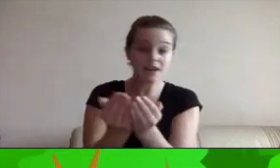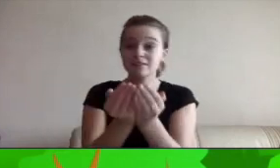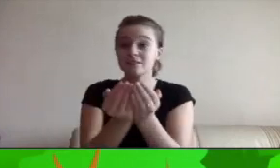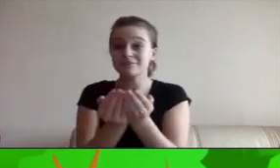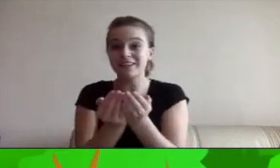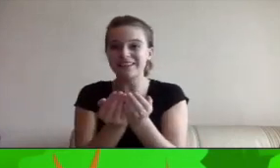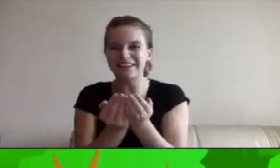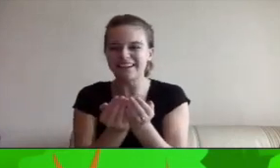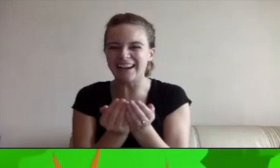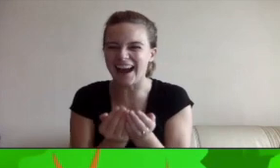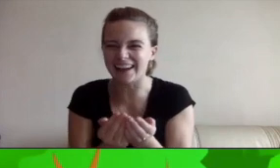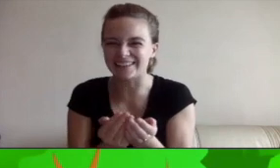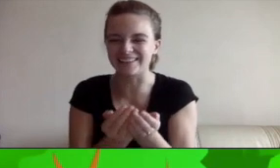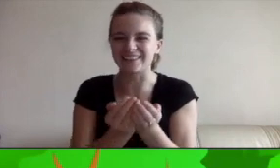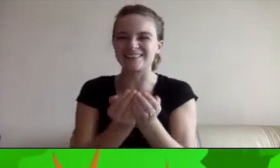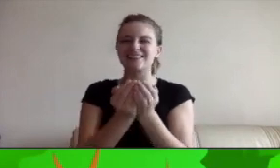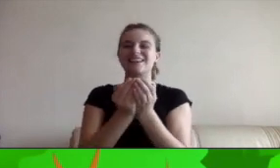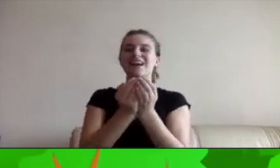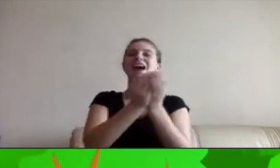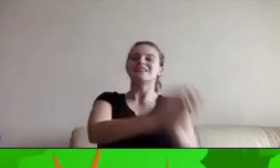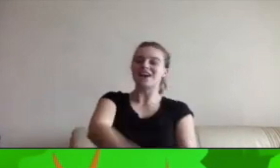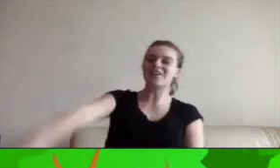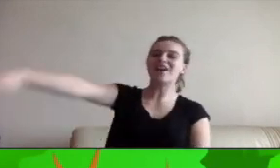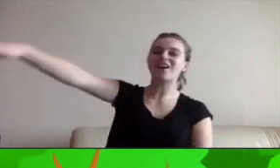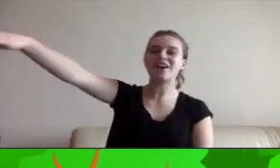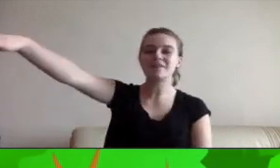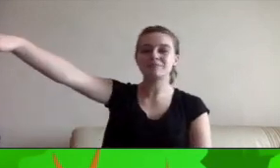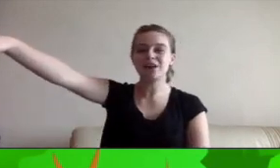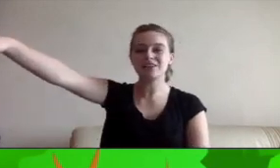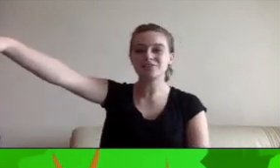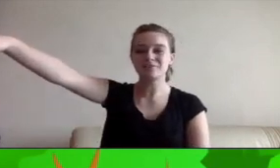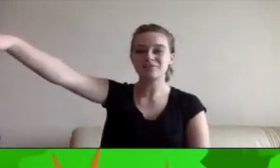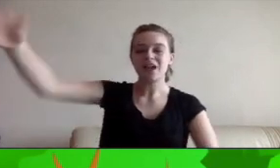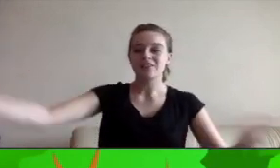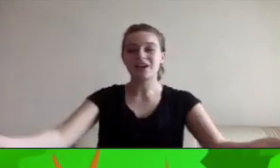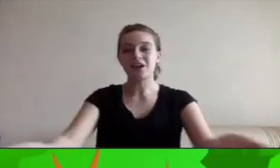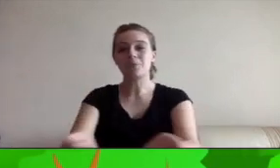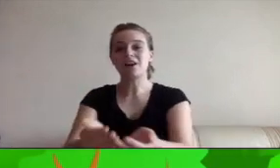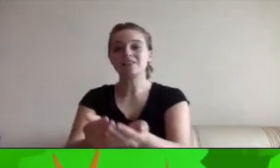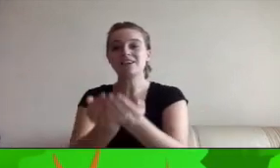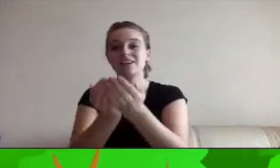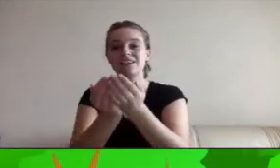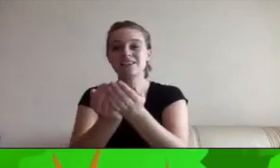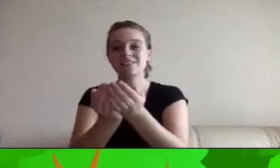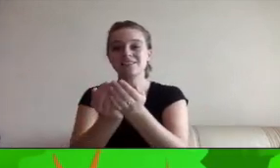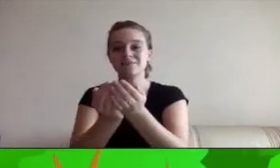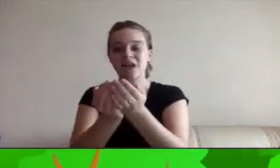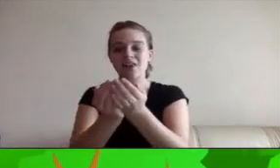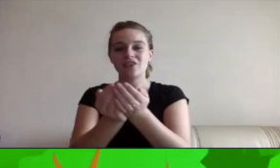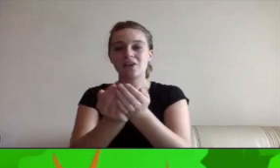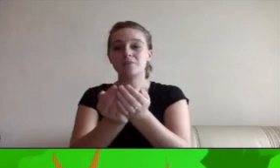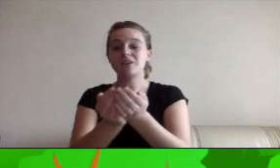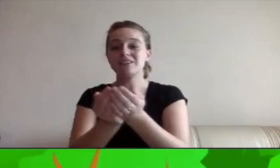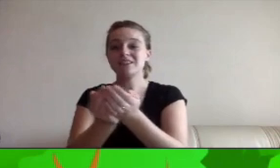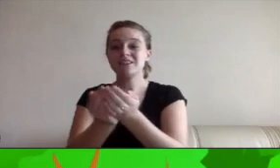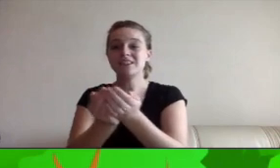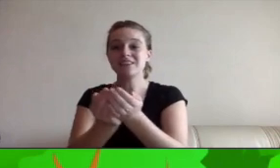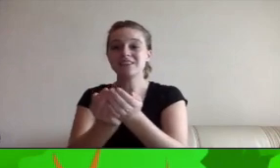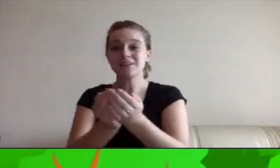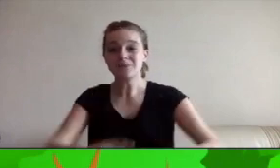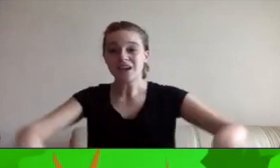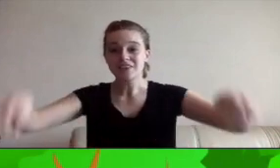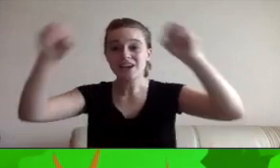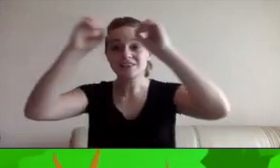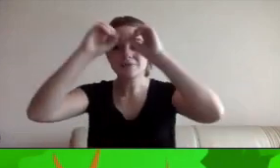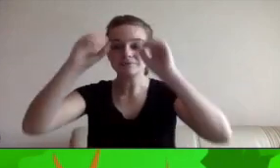nest yeah I had to look and see now on that branch there was a nest the prettiest little